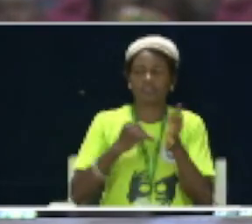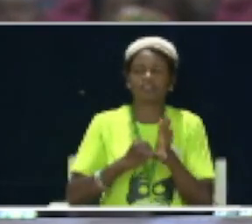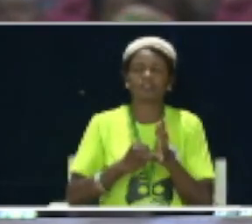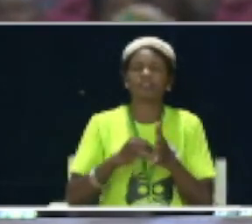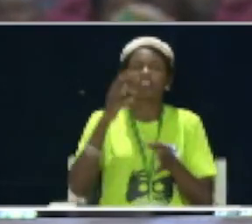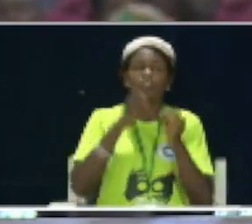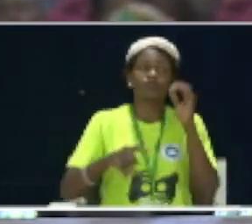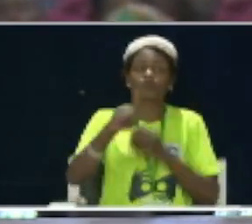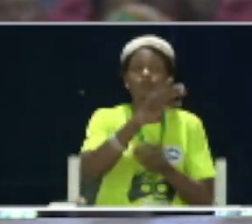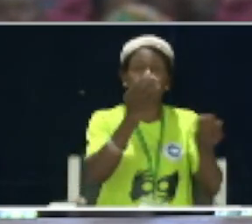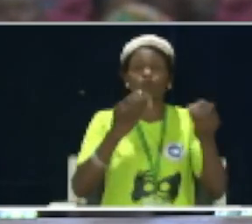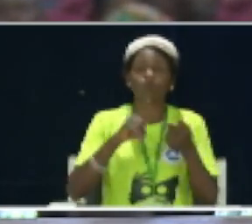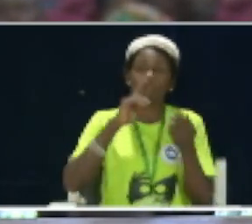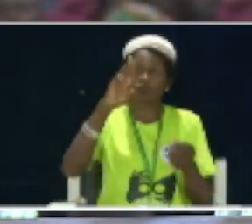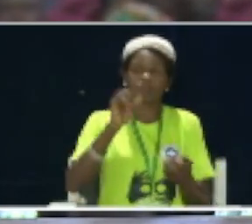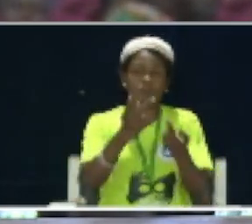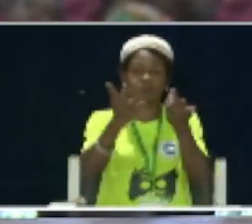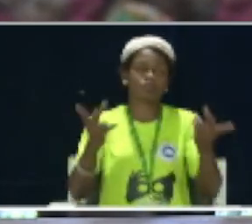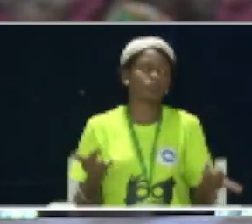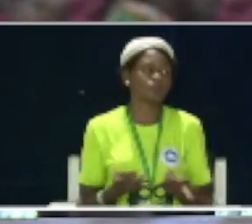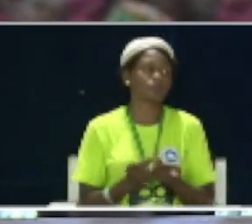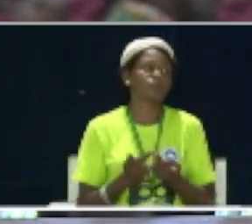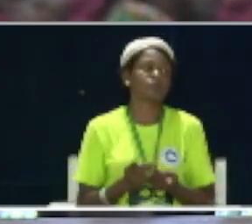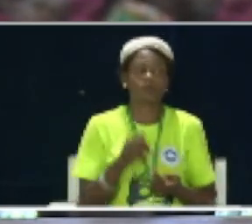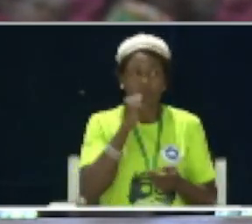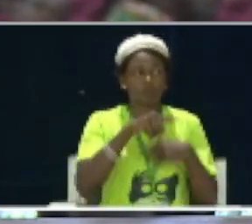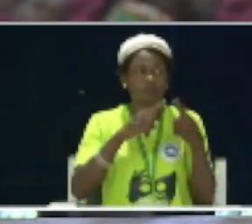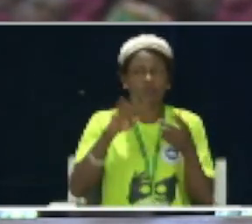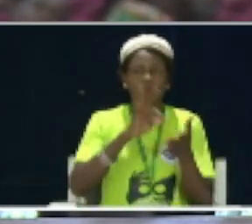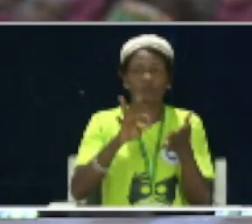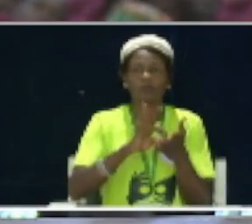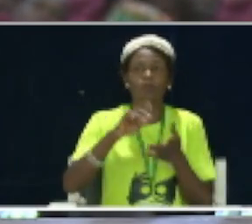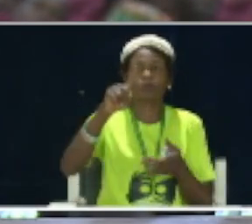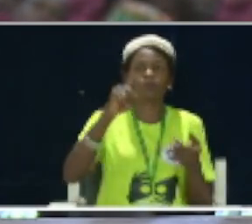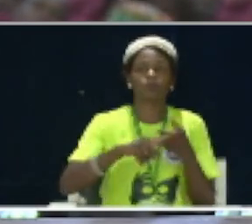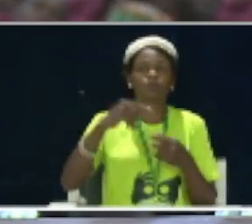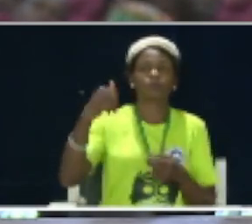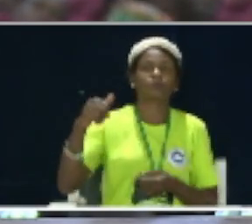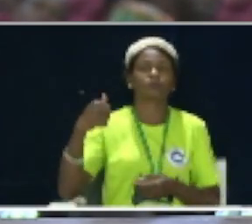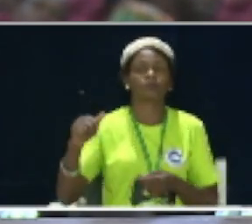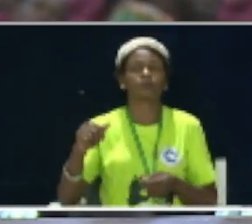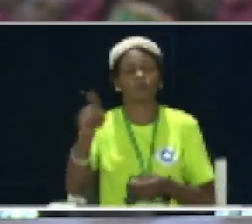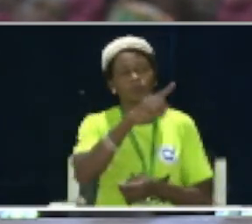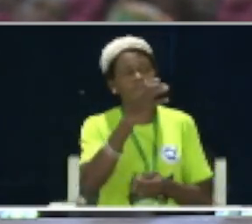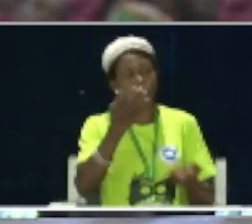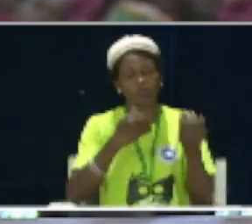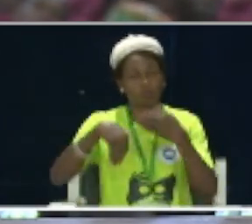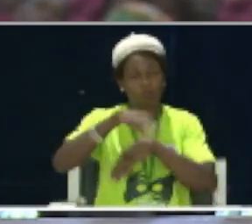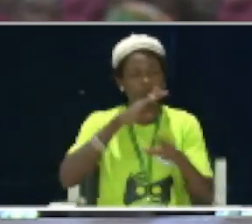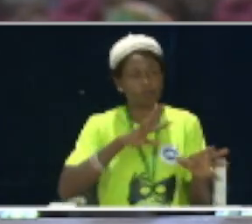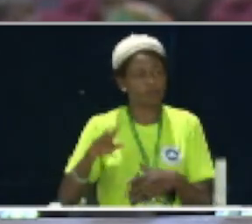if you want to be repositioned, I'm going to count 1 to 10. You want an overflow